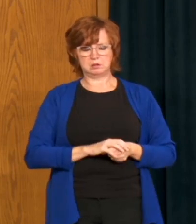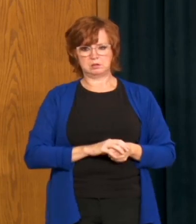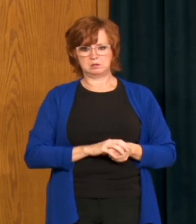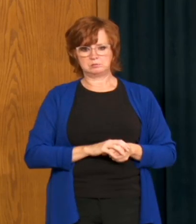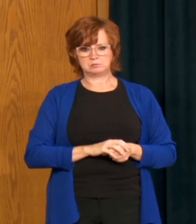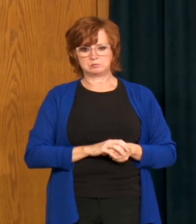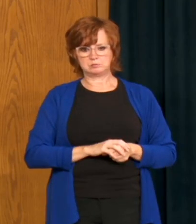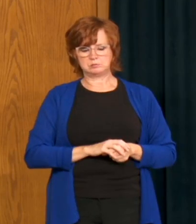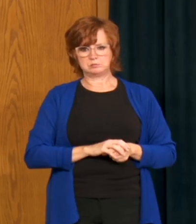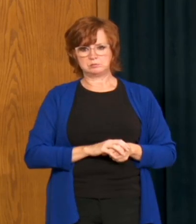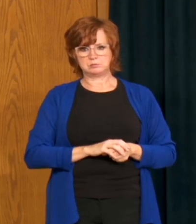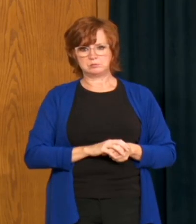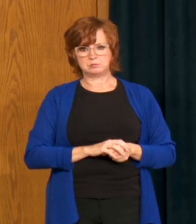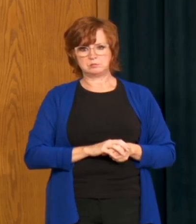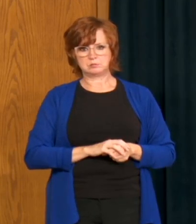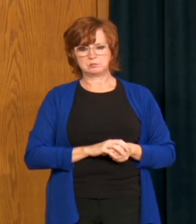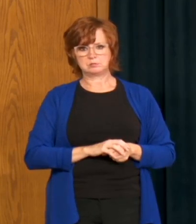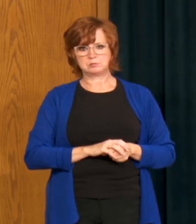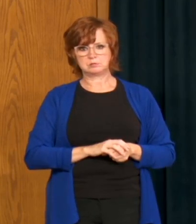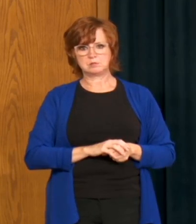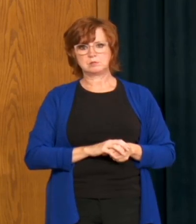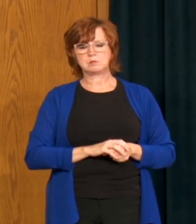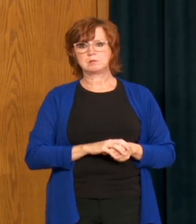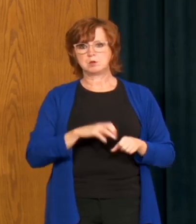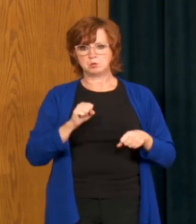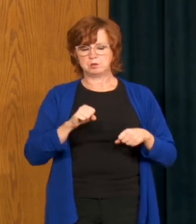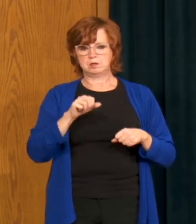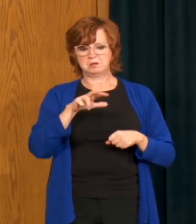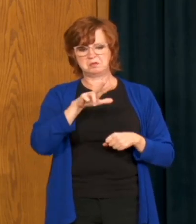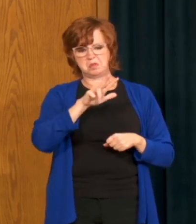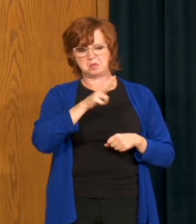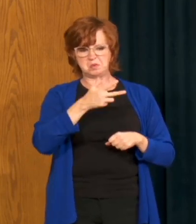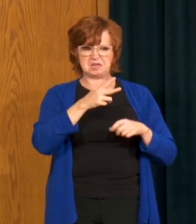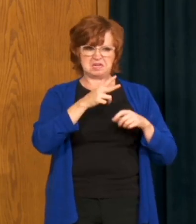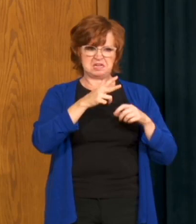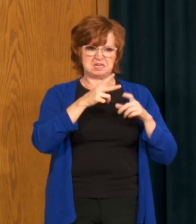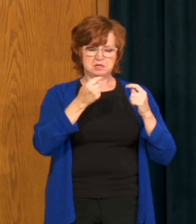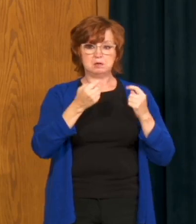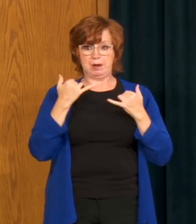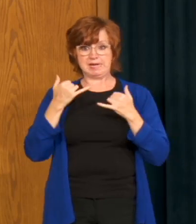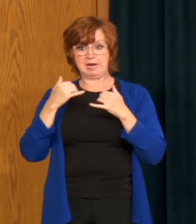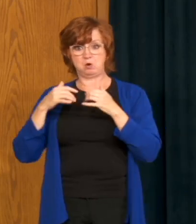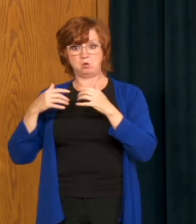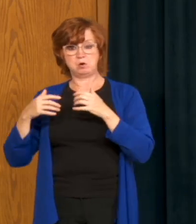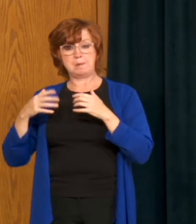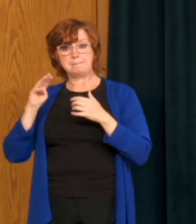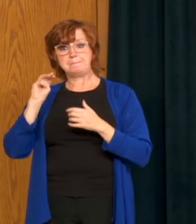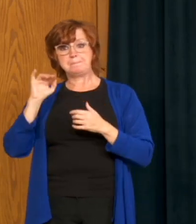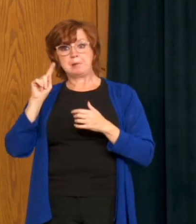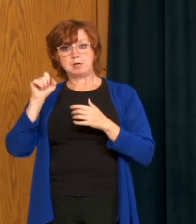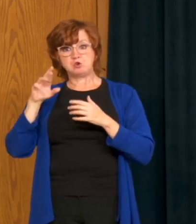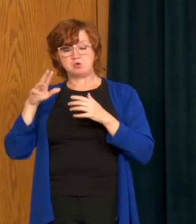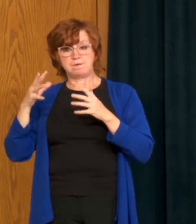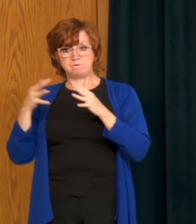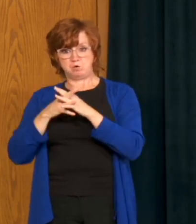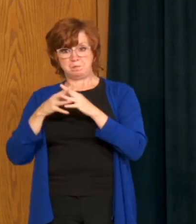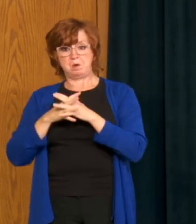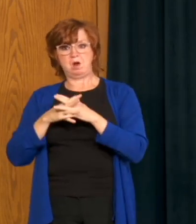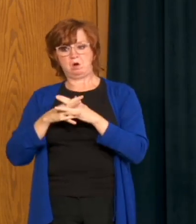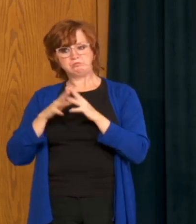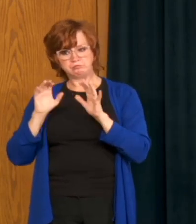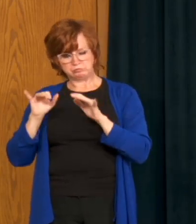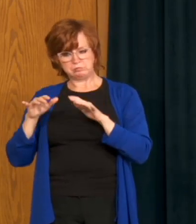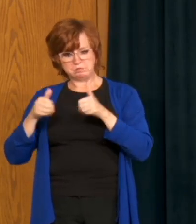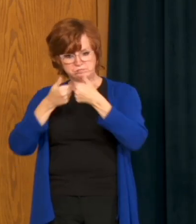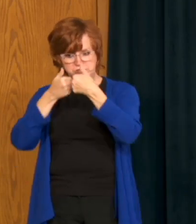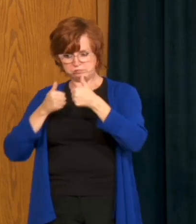teams. Right now the cap is 50. I think that's serving us well. It is hard sometimes because, you want to play with more teams. But that's the principle